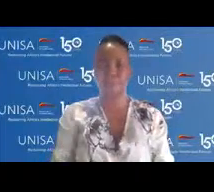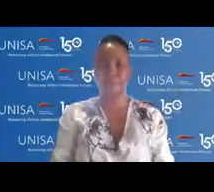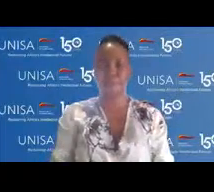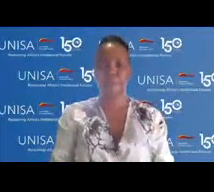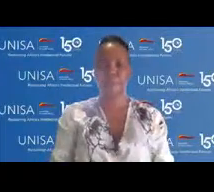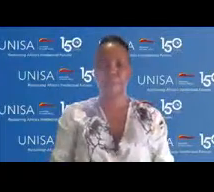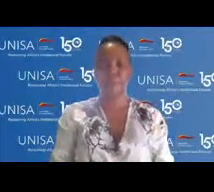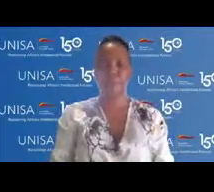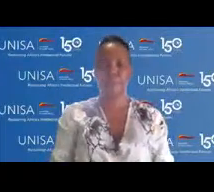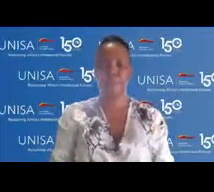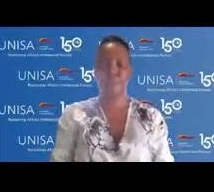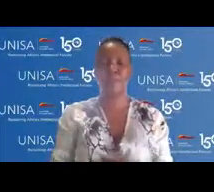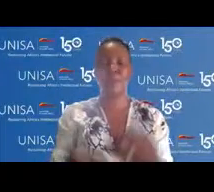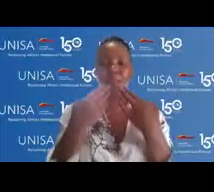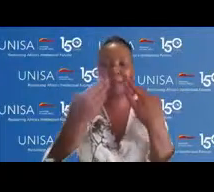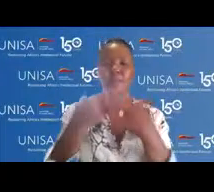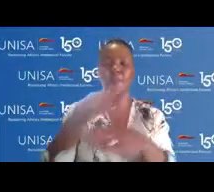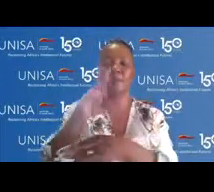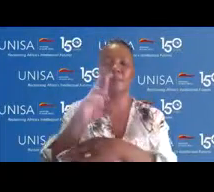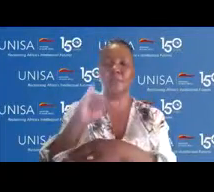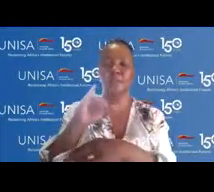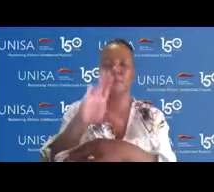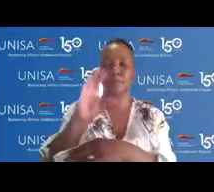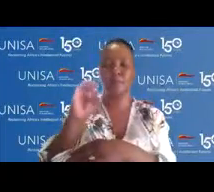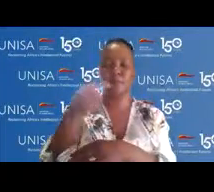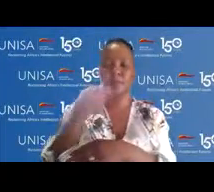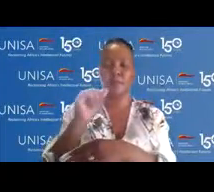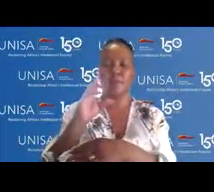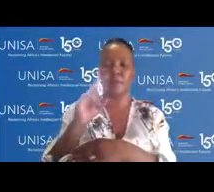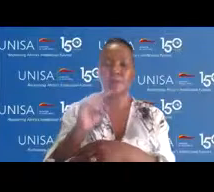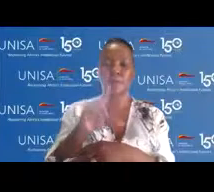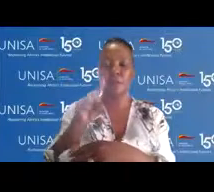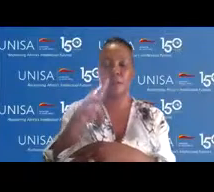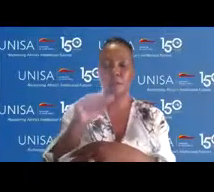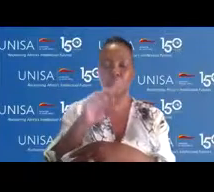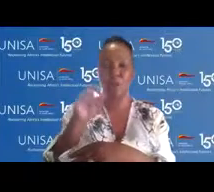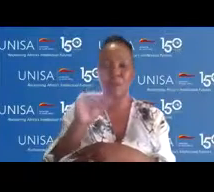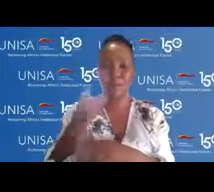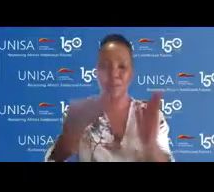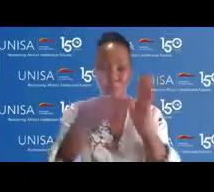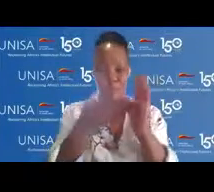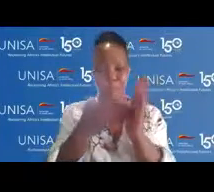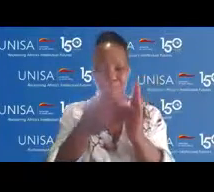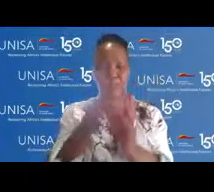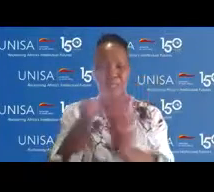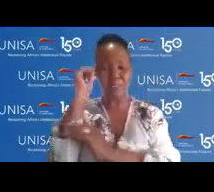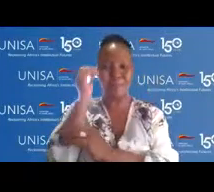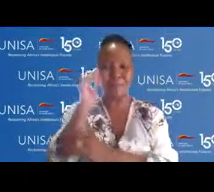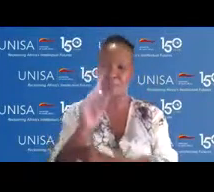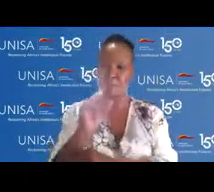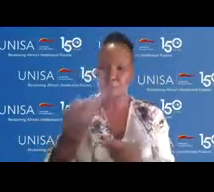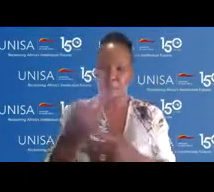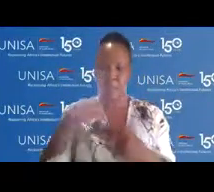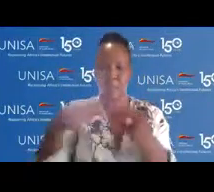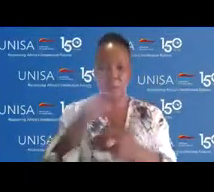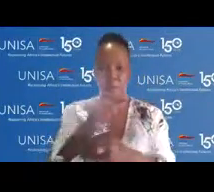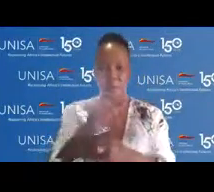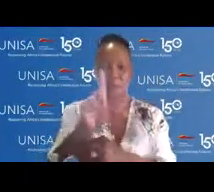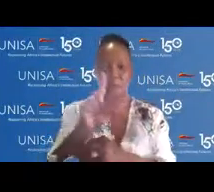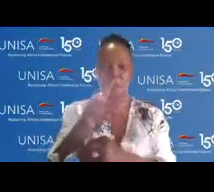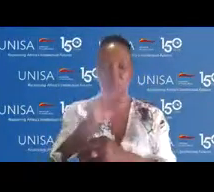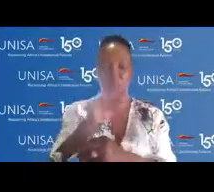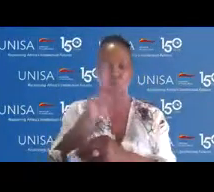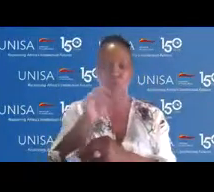Thanks, Richard. Okay, yes, so there's Lwazi, guys. And you know what's really interesting about Lwazi? You guys, as students, are engaging